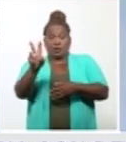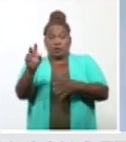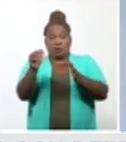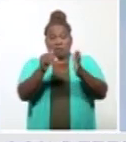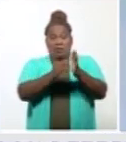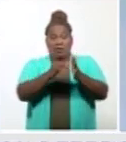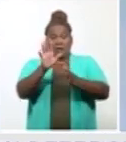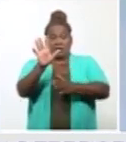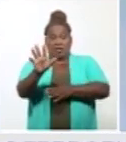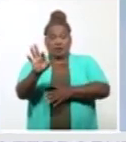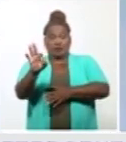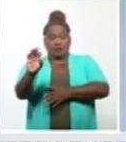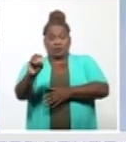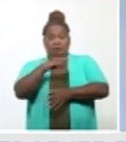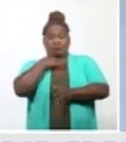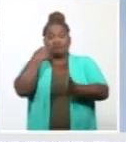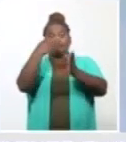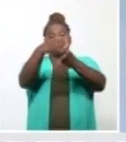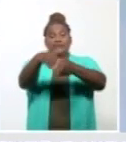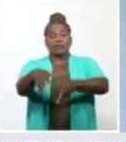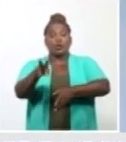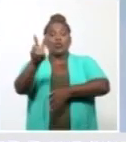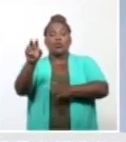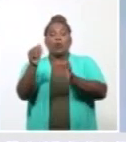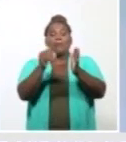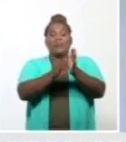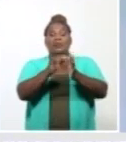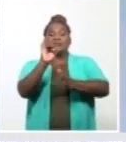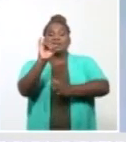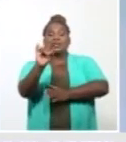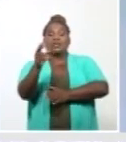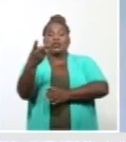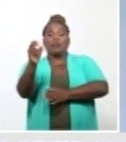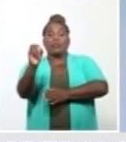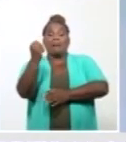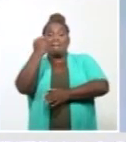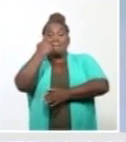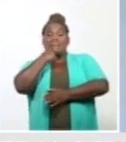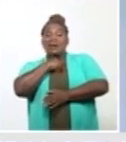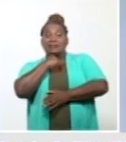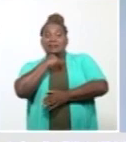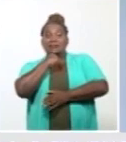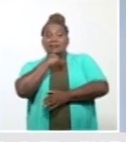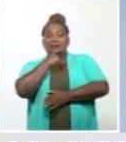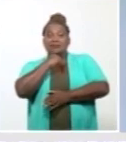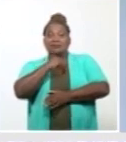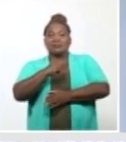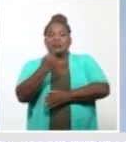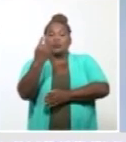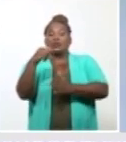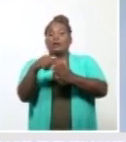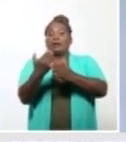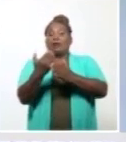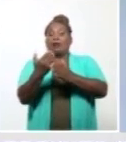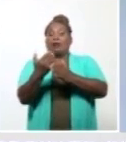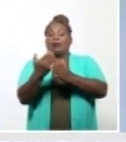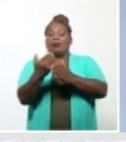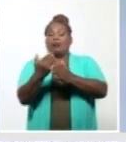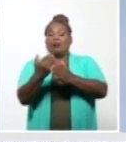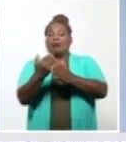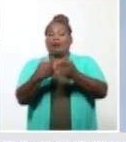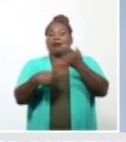5.89%. This is the information we had to give you. We are seeing